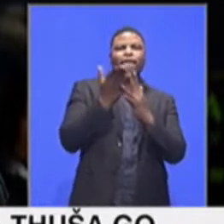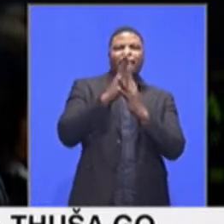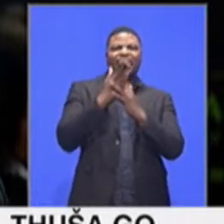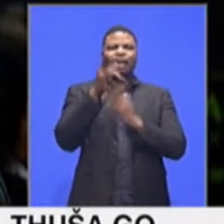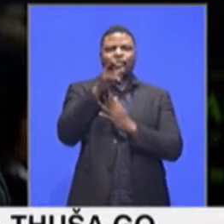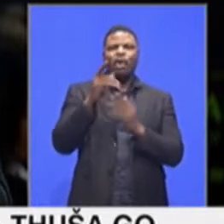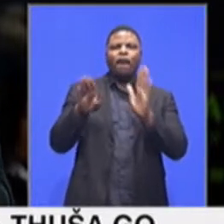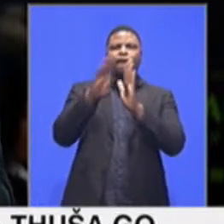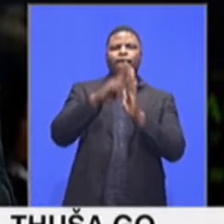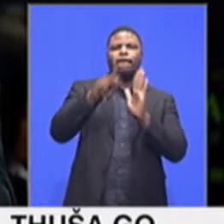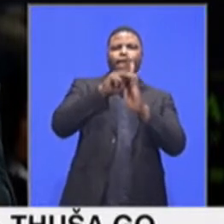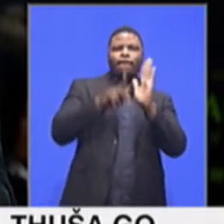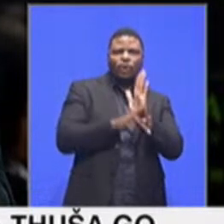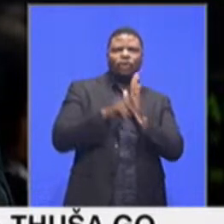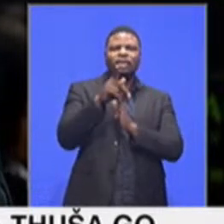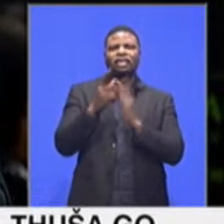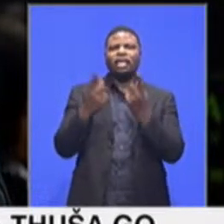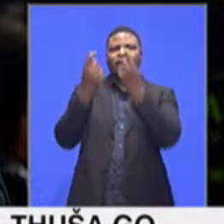As a result,